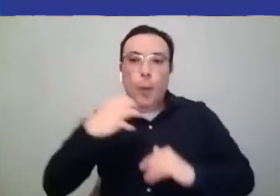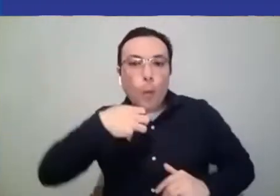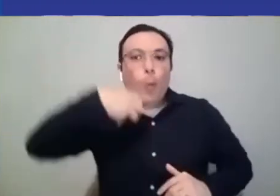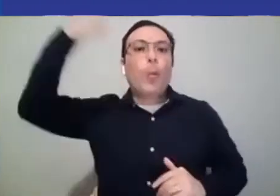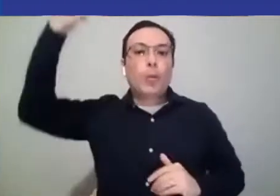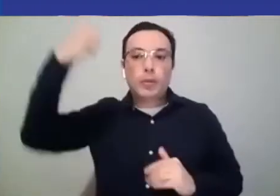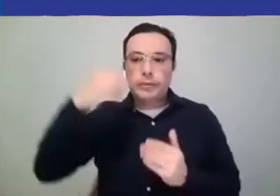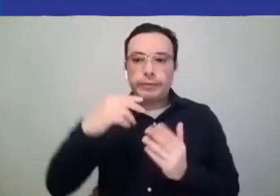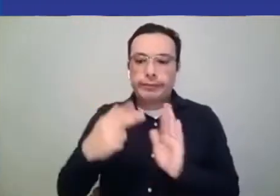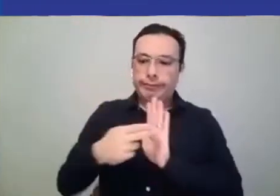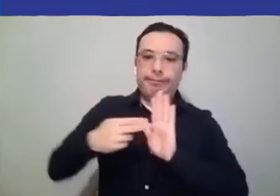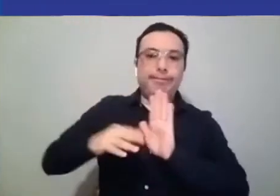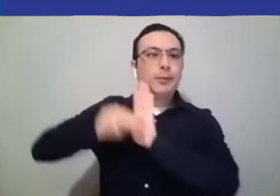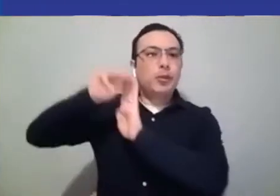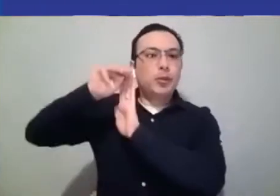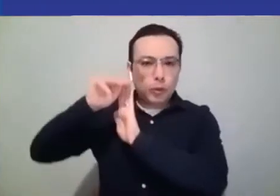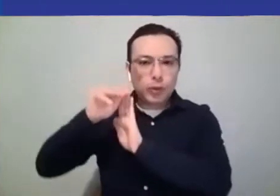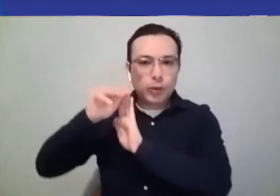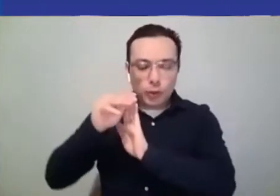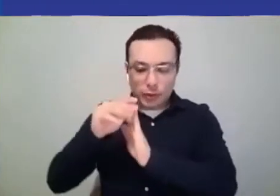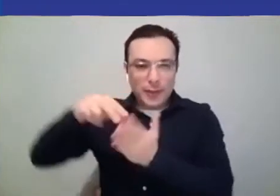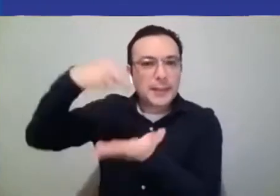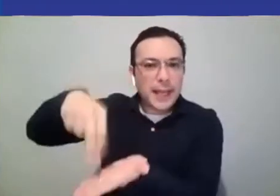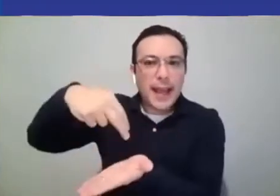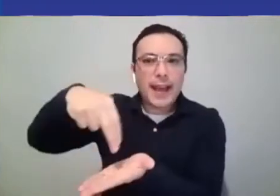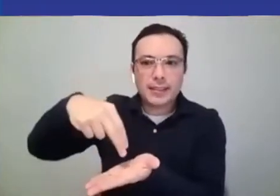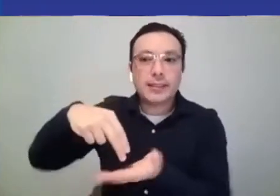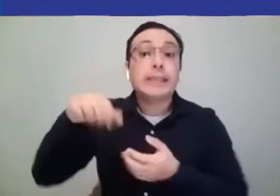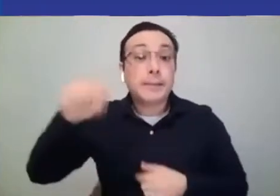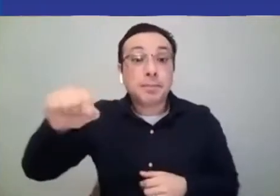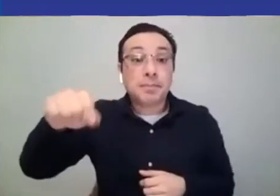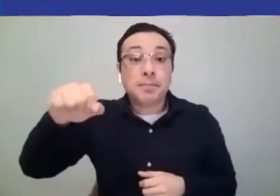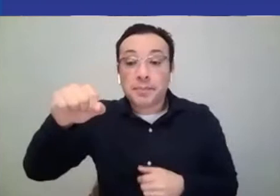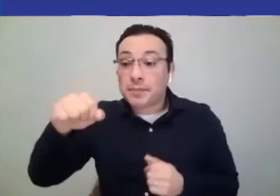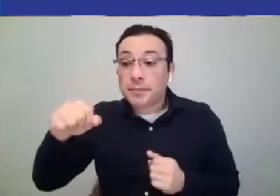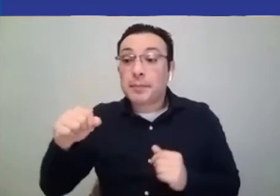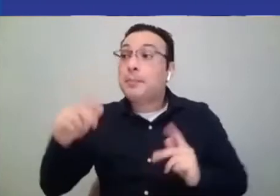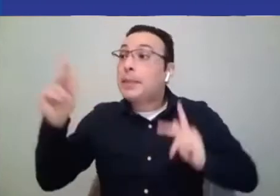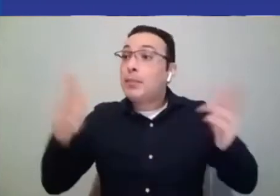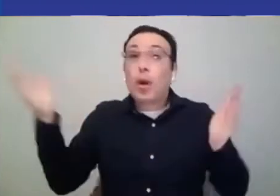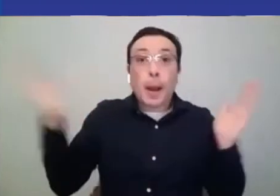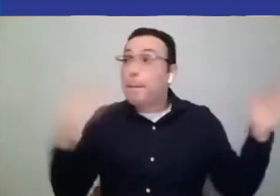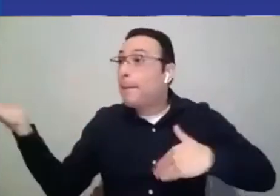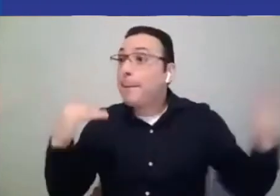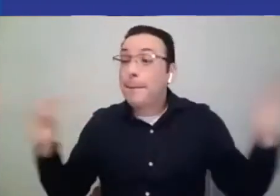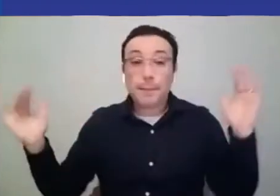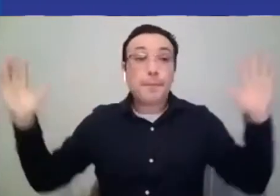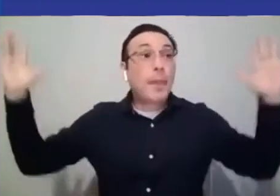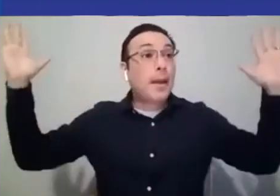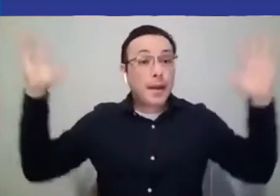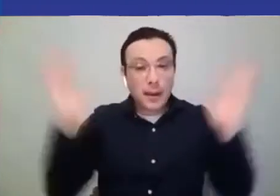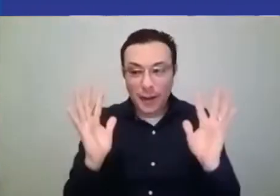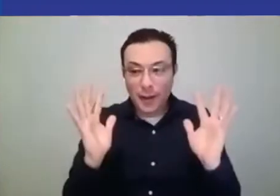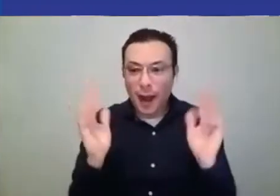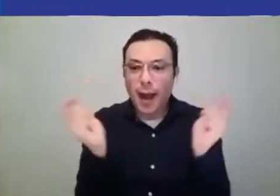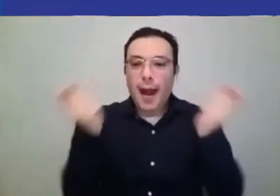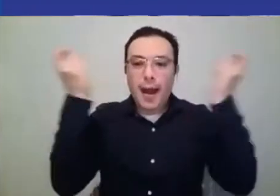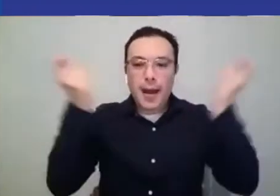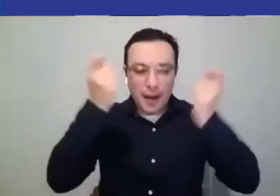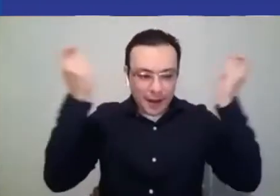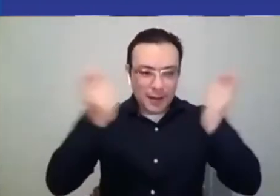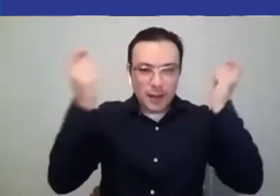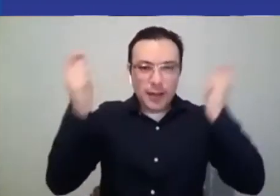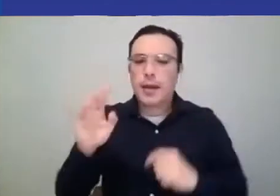a community experience, there is an occasion, there's some, community celebration,